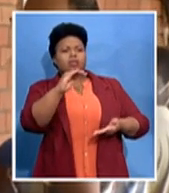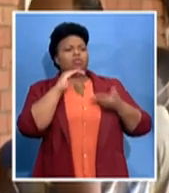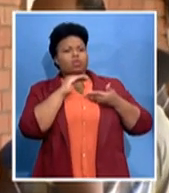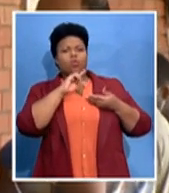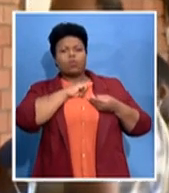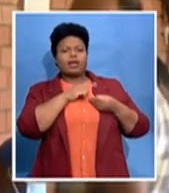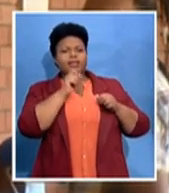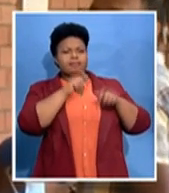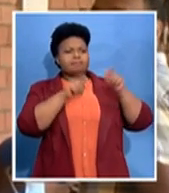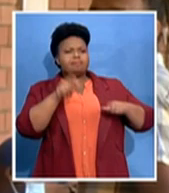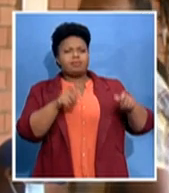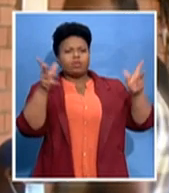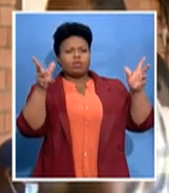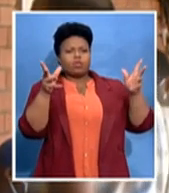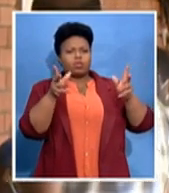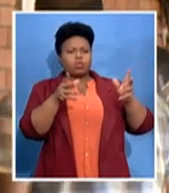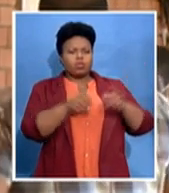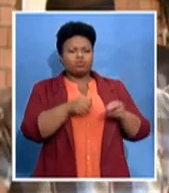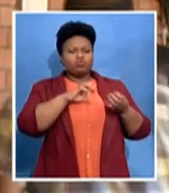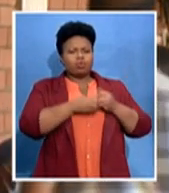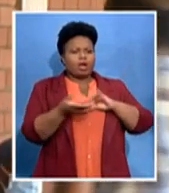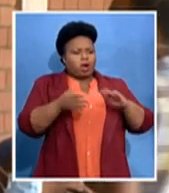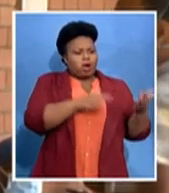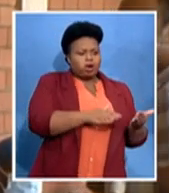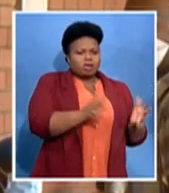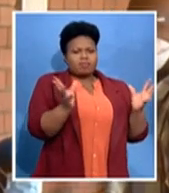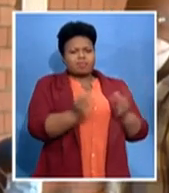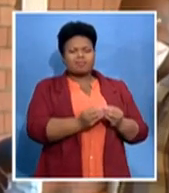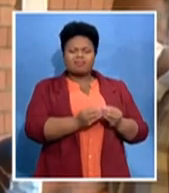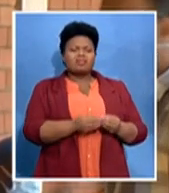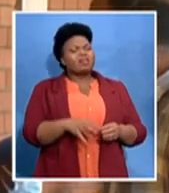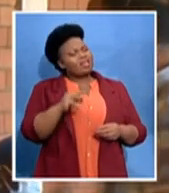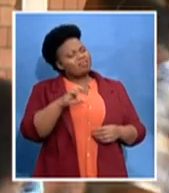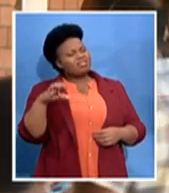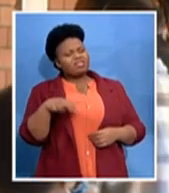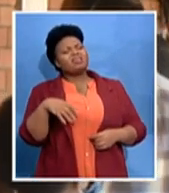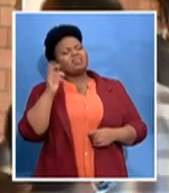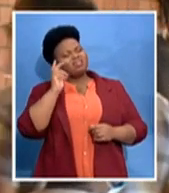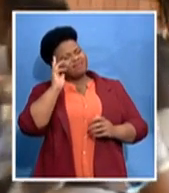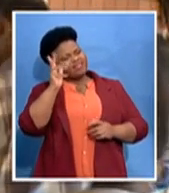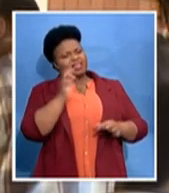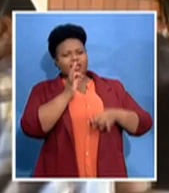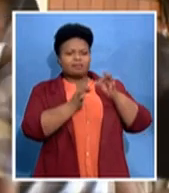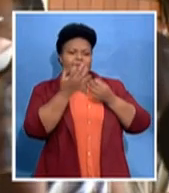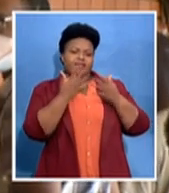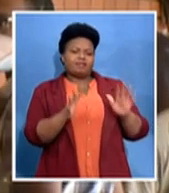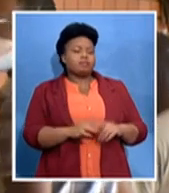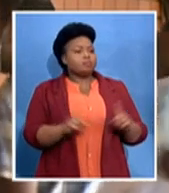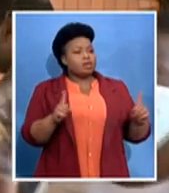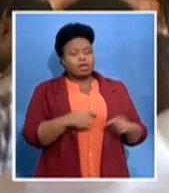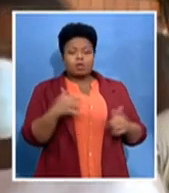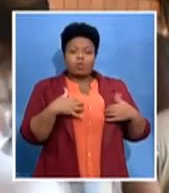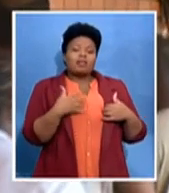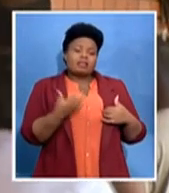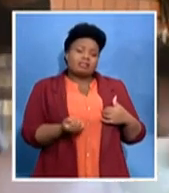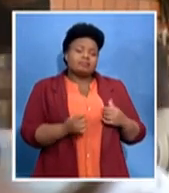that. We are worried about it, but what we are seeing now is a very positive uptake of the vaccine,